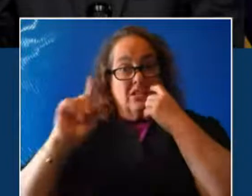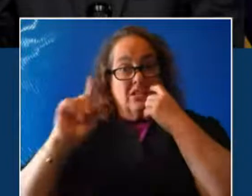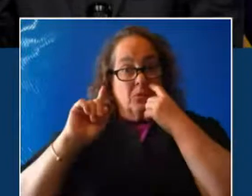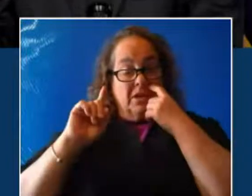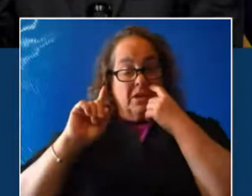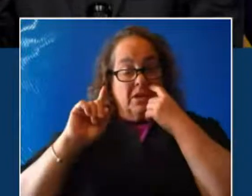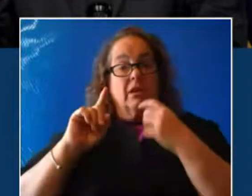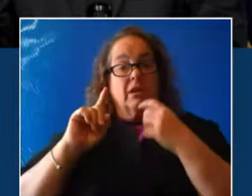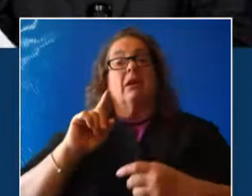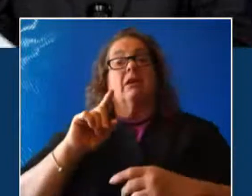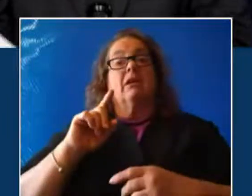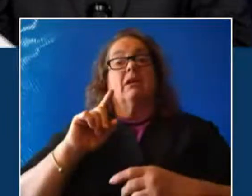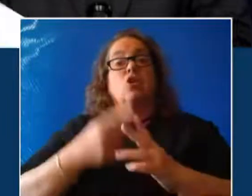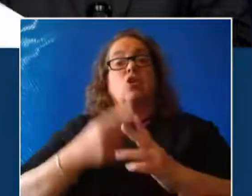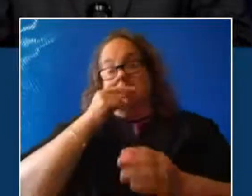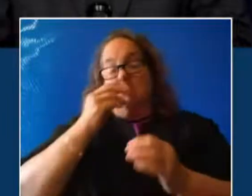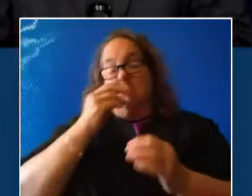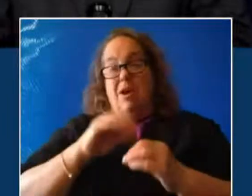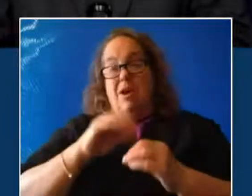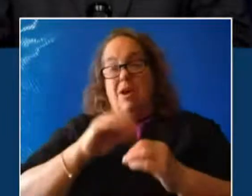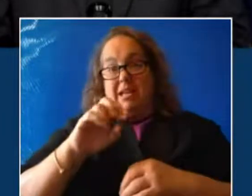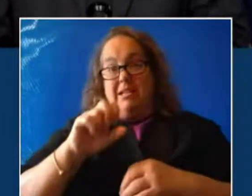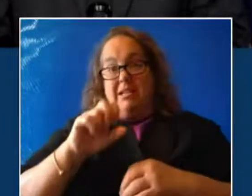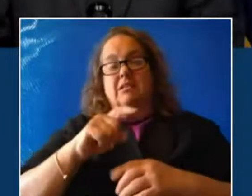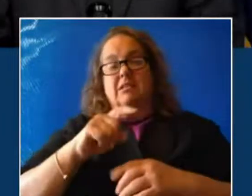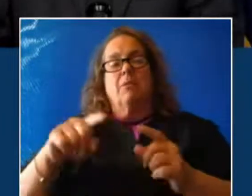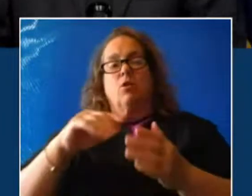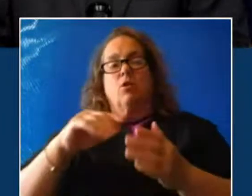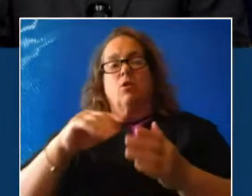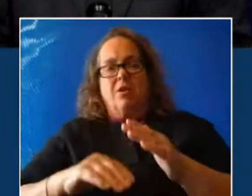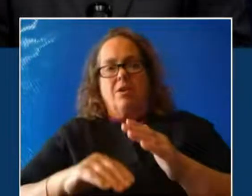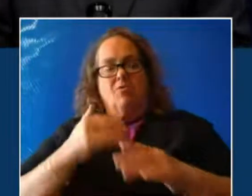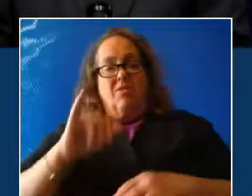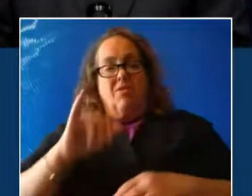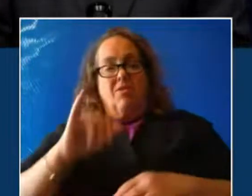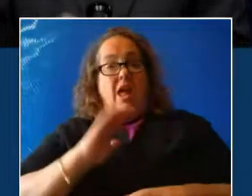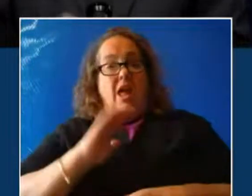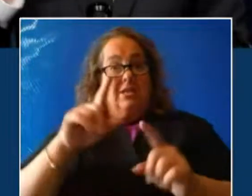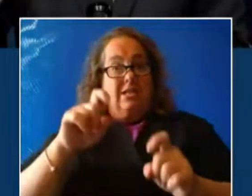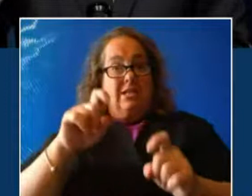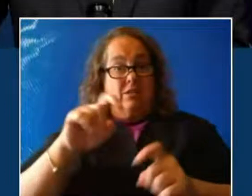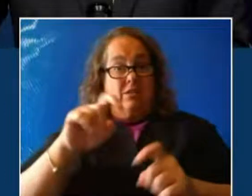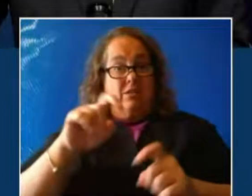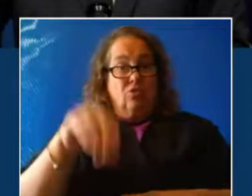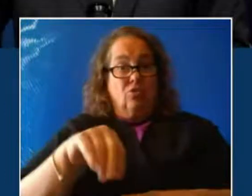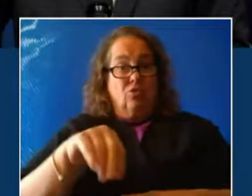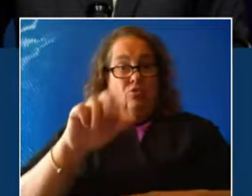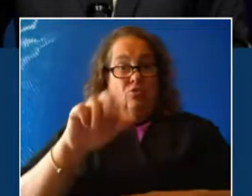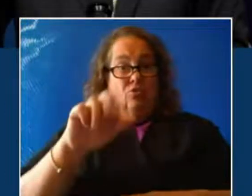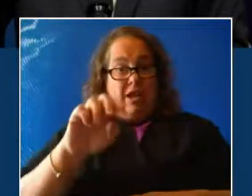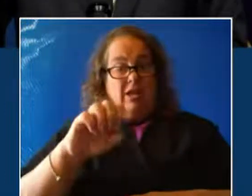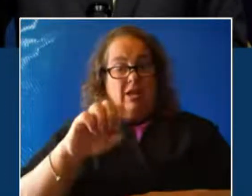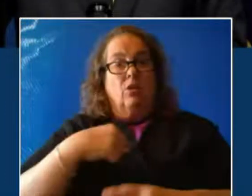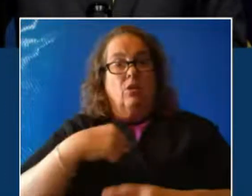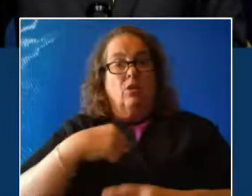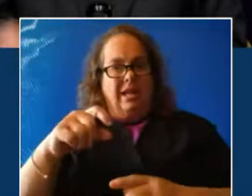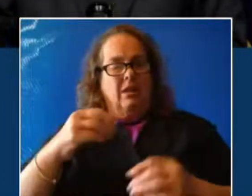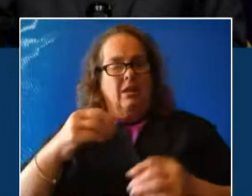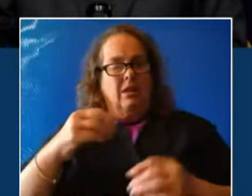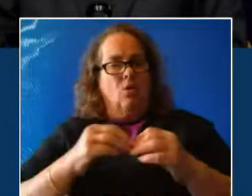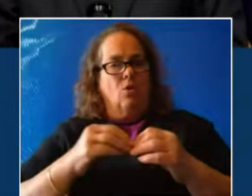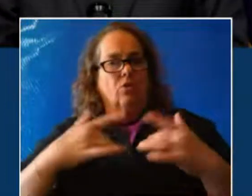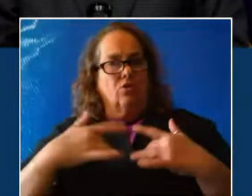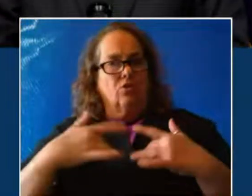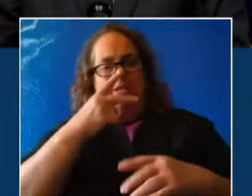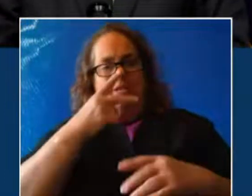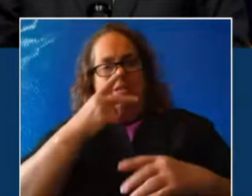when we look at our test positivity rate, that's when we start to see more of an increase. And as Dr. Stack